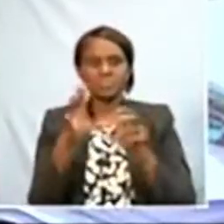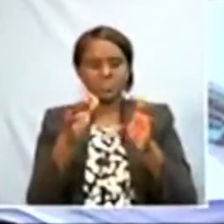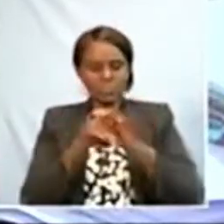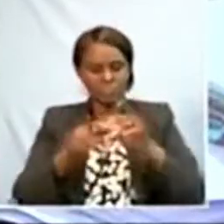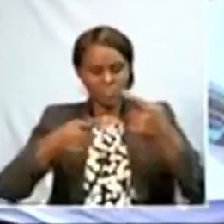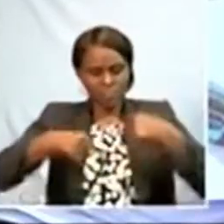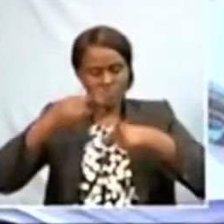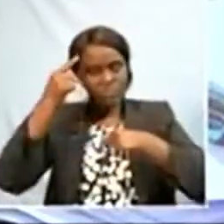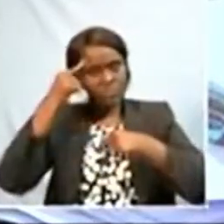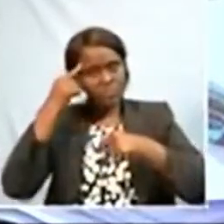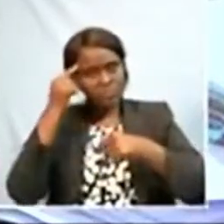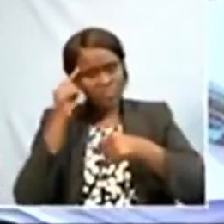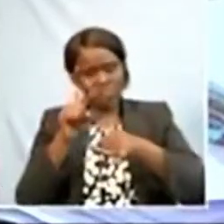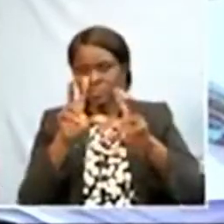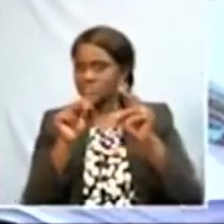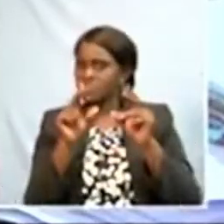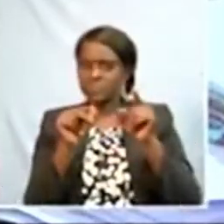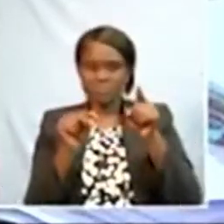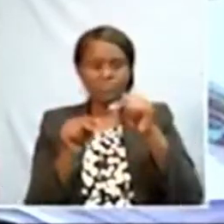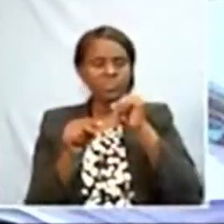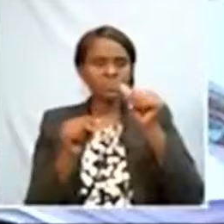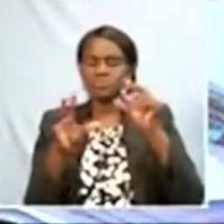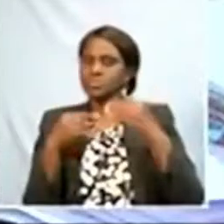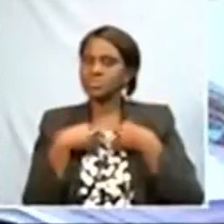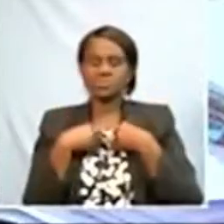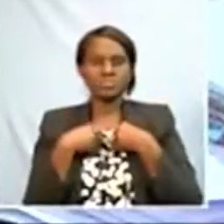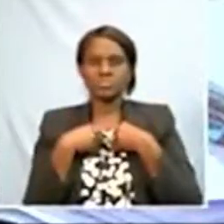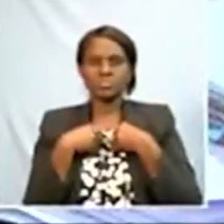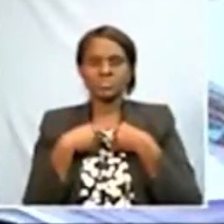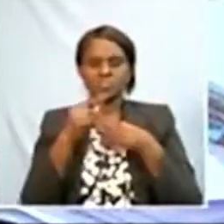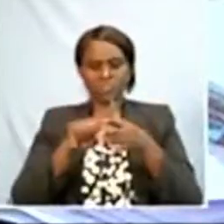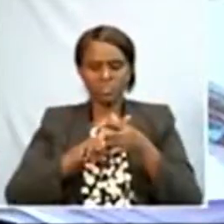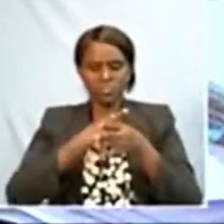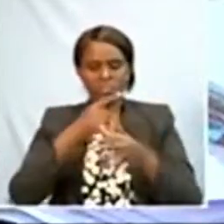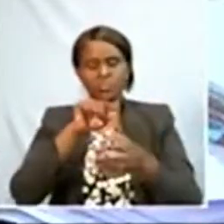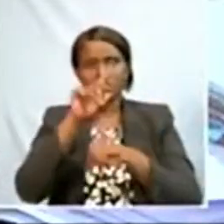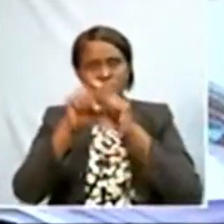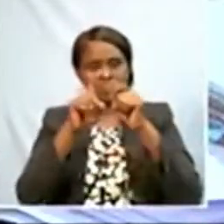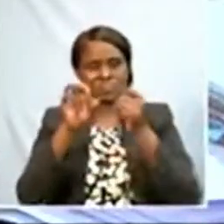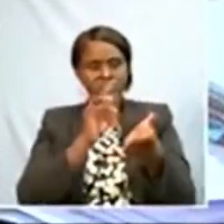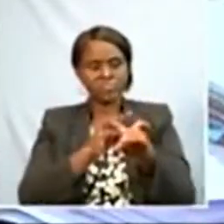local government. No, that shall not continue. Next question, Dr. Mwanza.